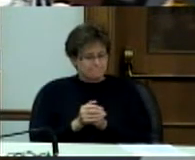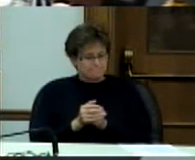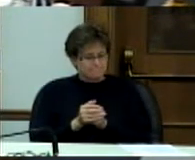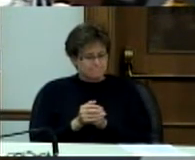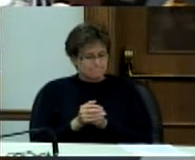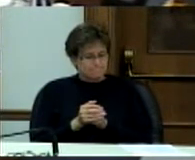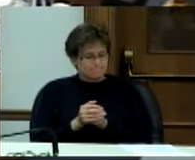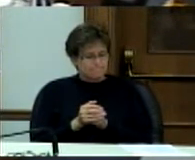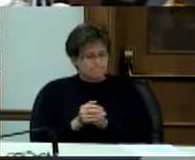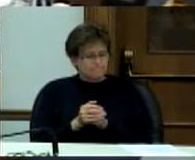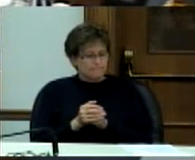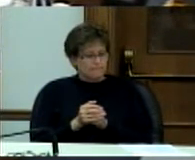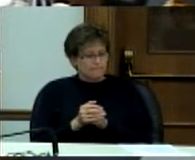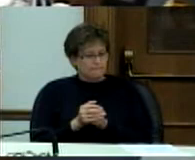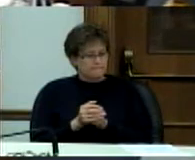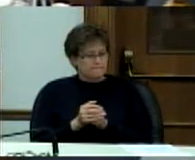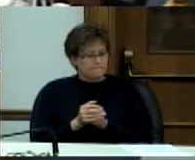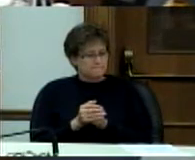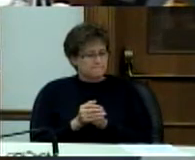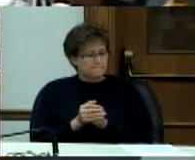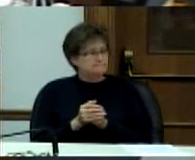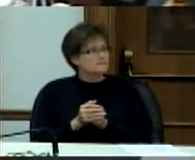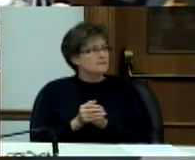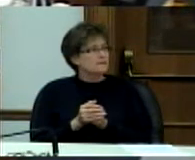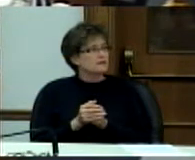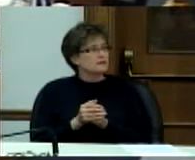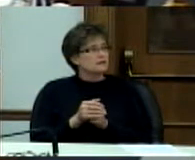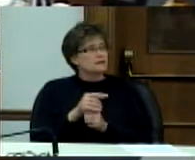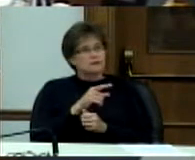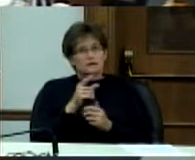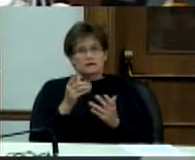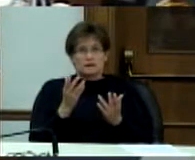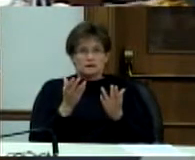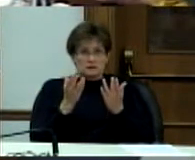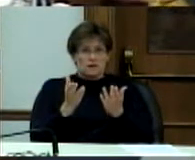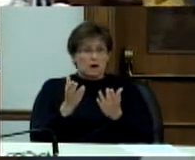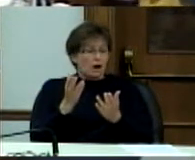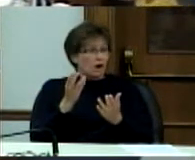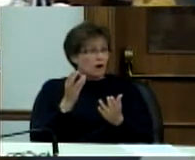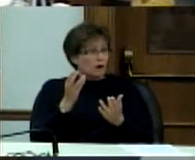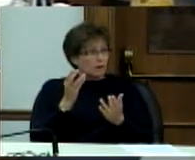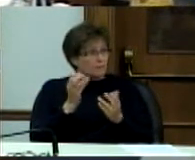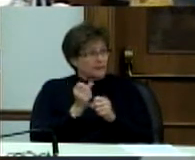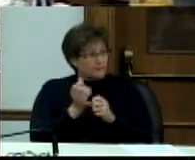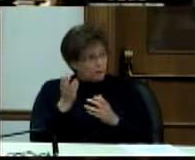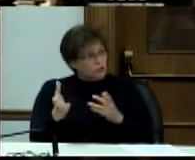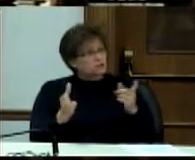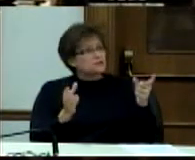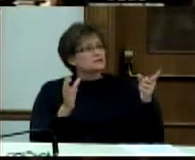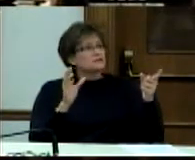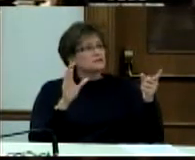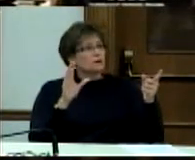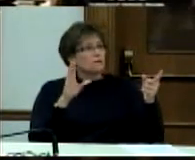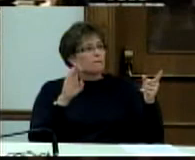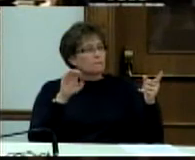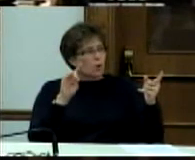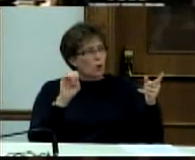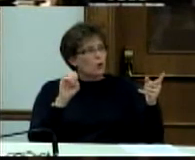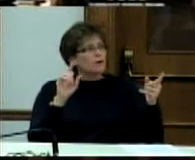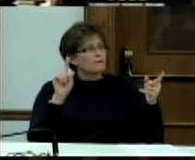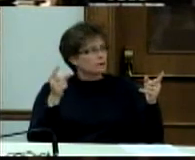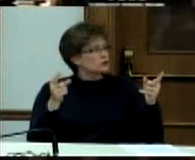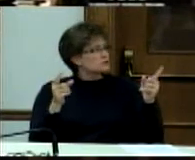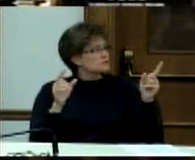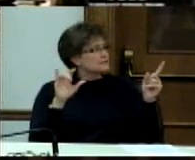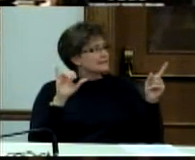oversight. All right. I'll entertain a motion to approve. So move. Is there a second?